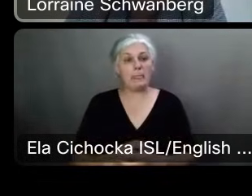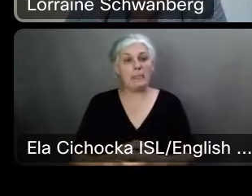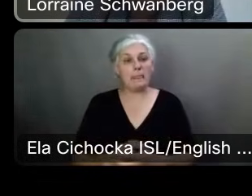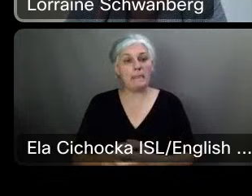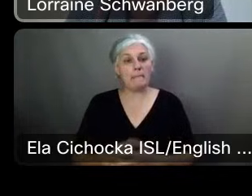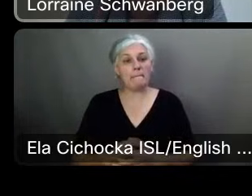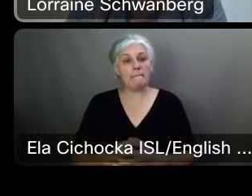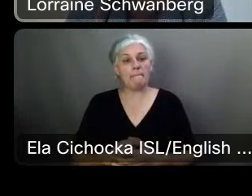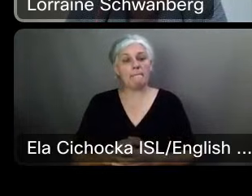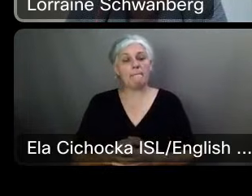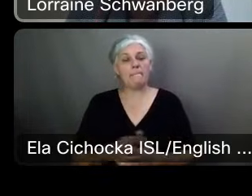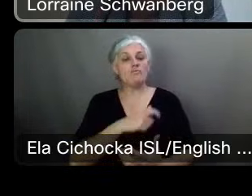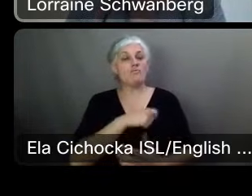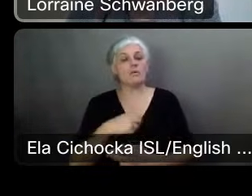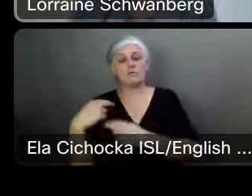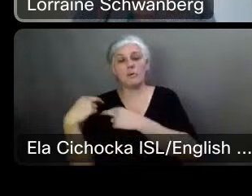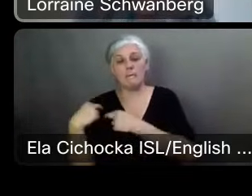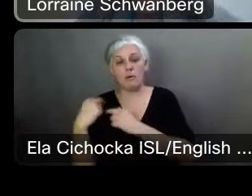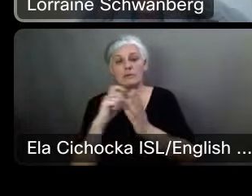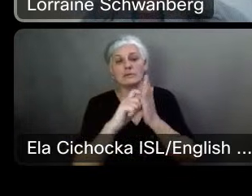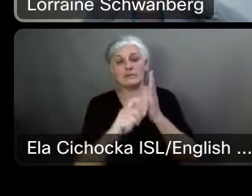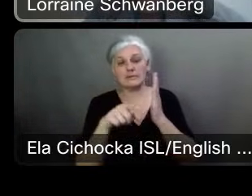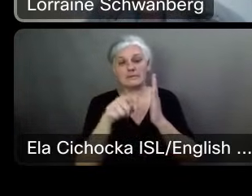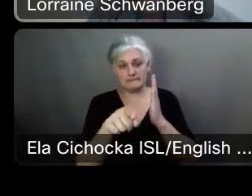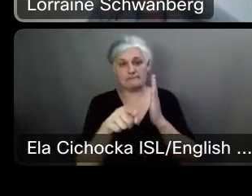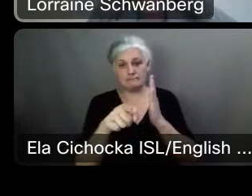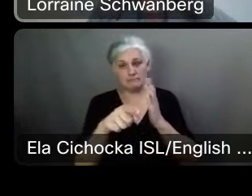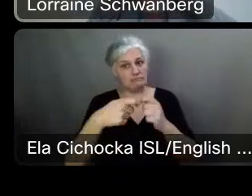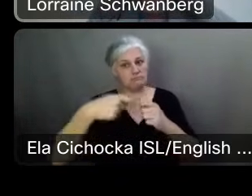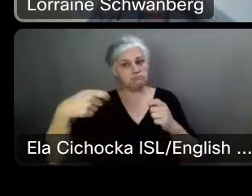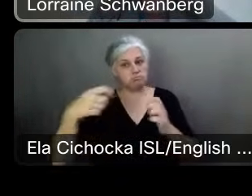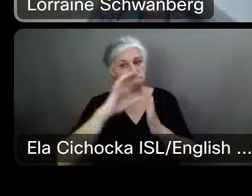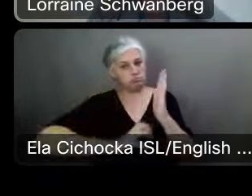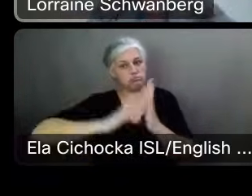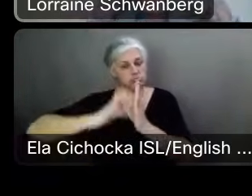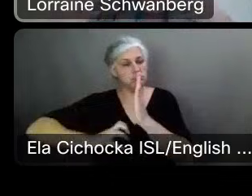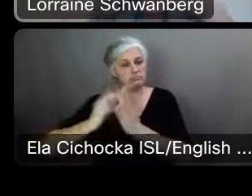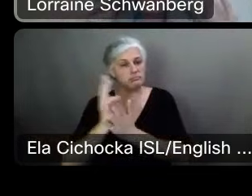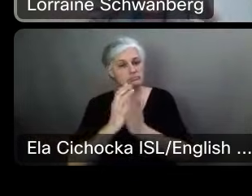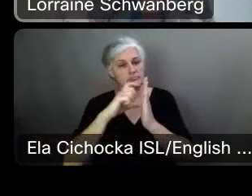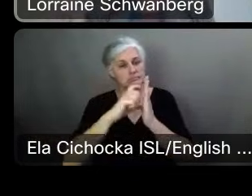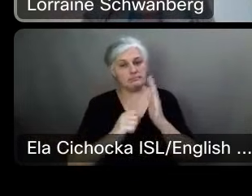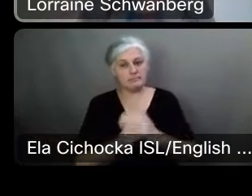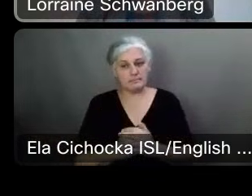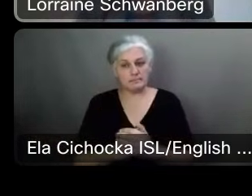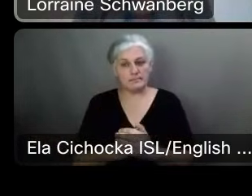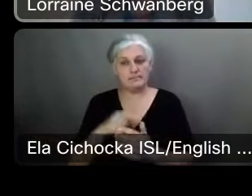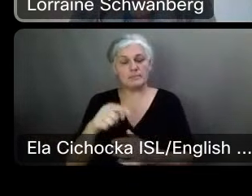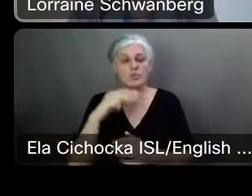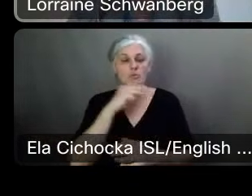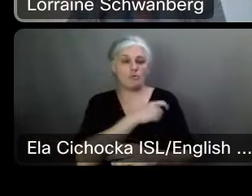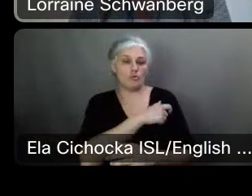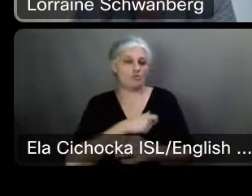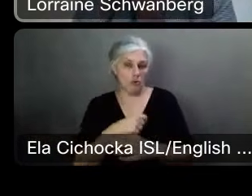The roles and responsibilities sections is quite an expanded section, and there are a number of key roles that have